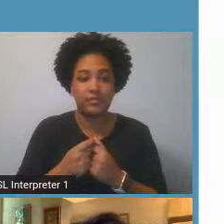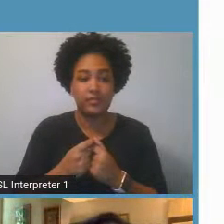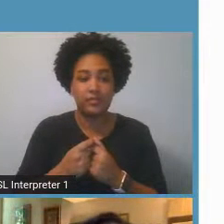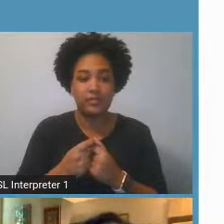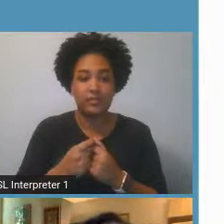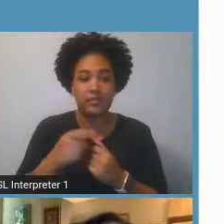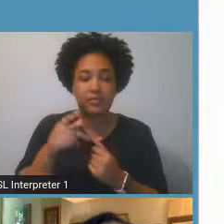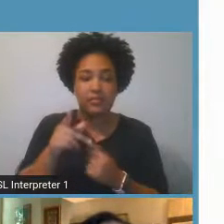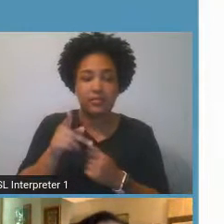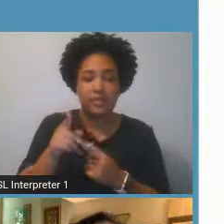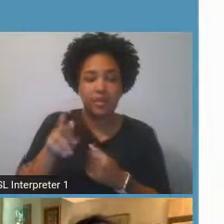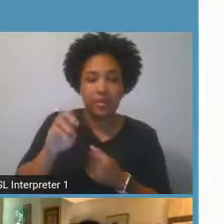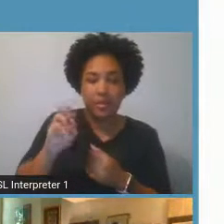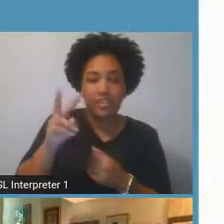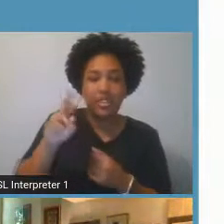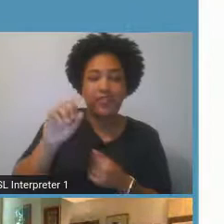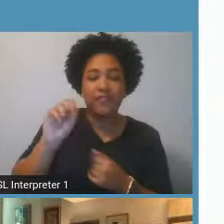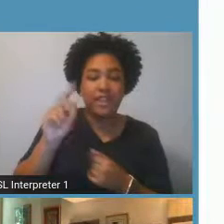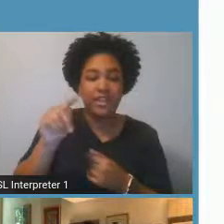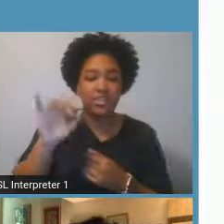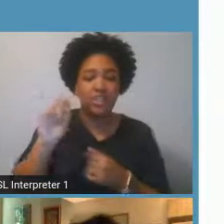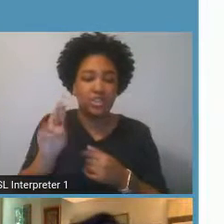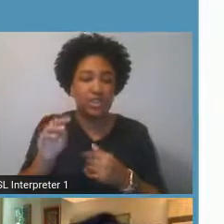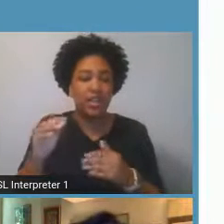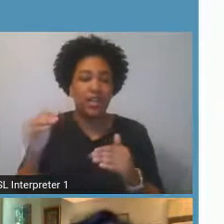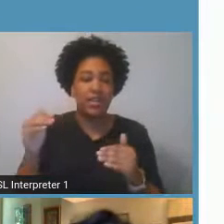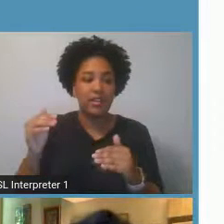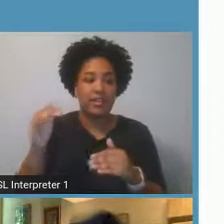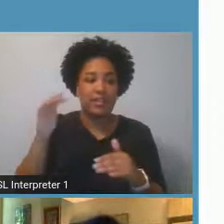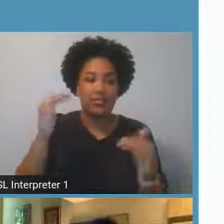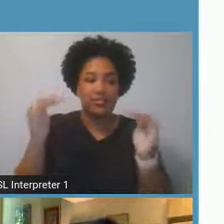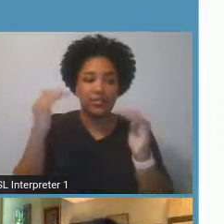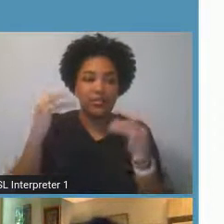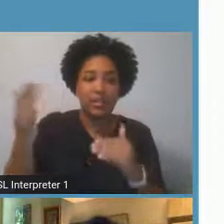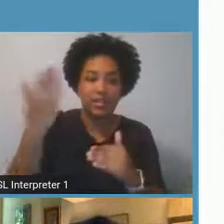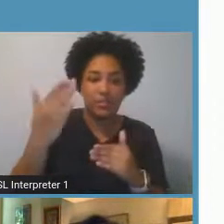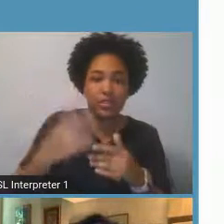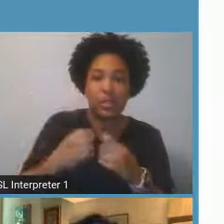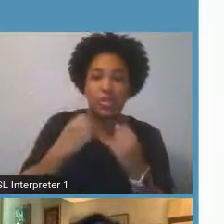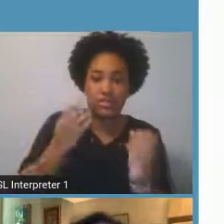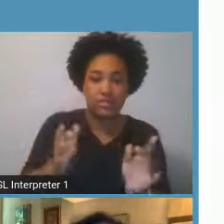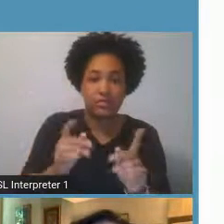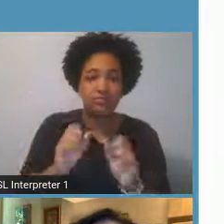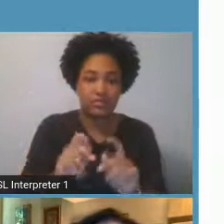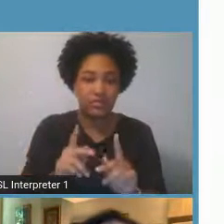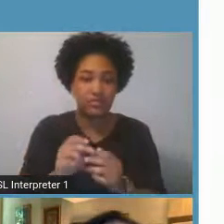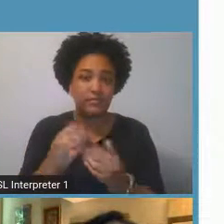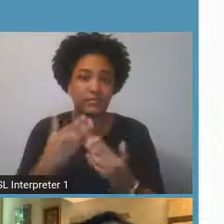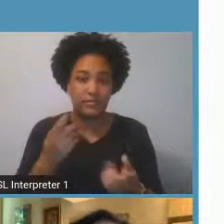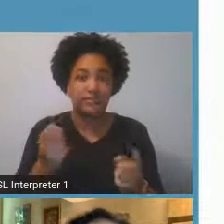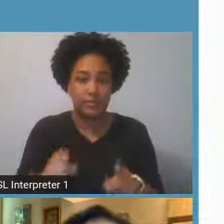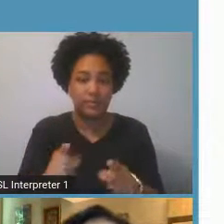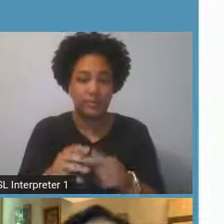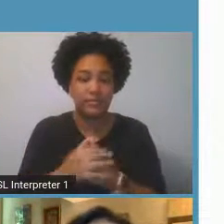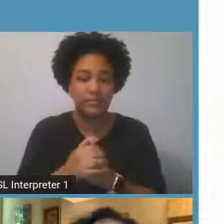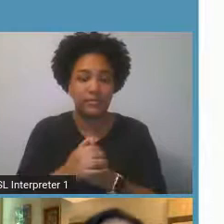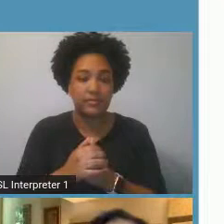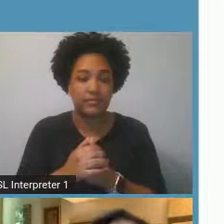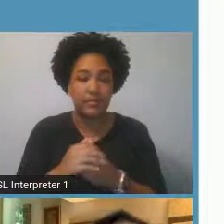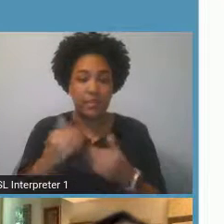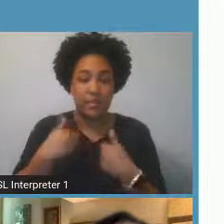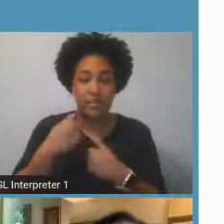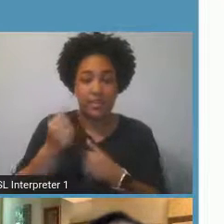is achieved. These programs could be offered in foreign languages. Like right now, we're having a presentation and we have an ASL